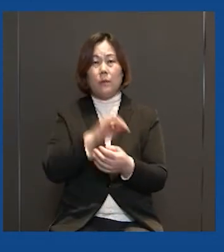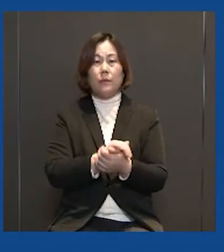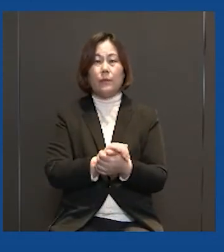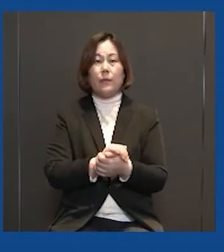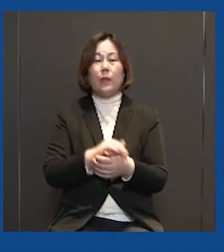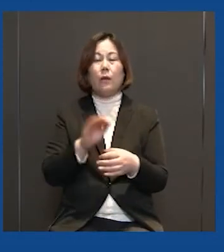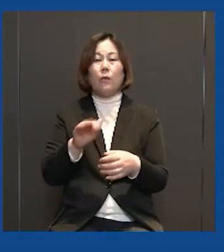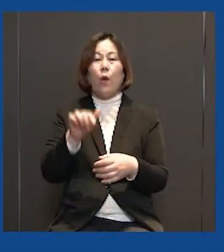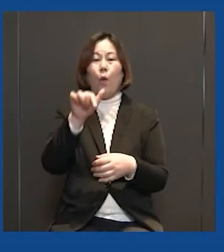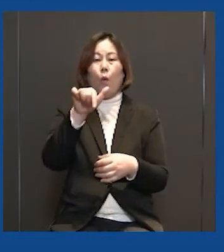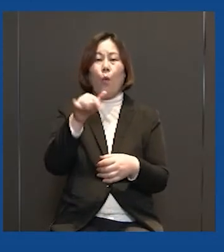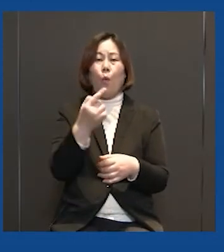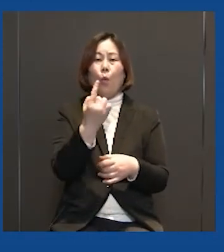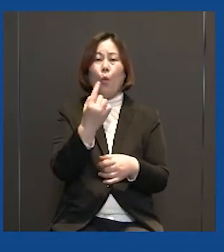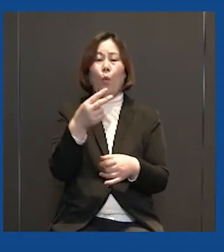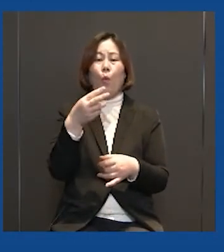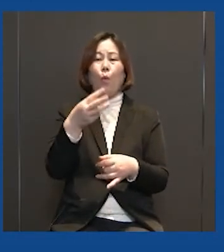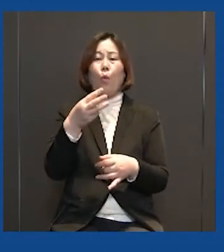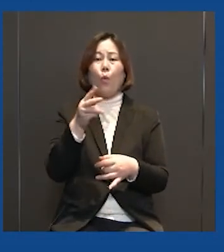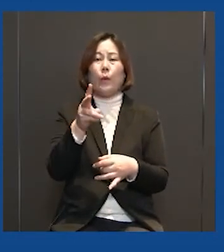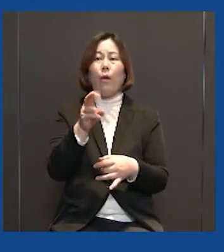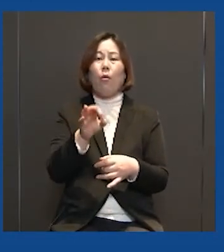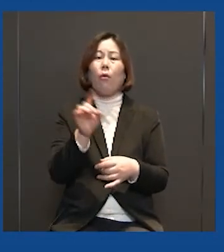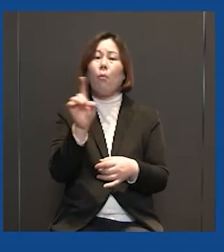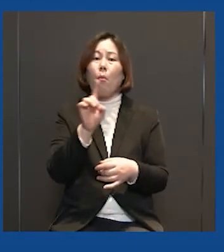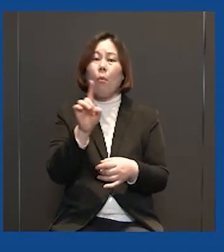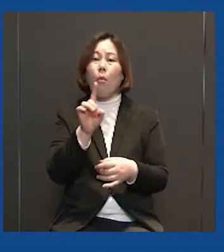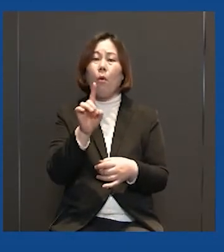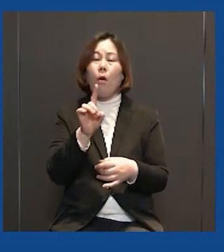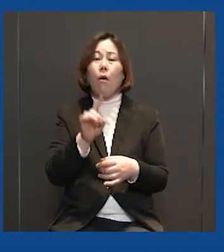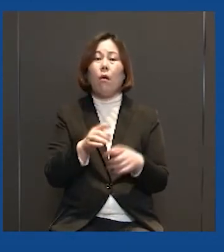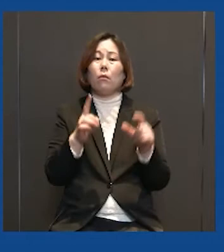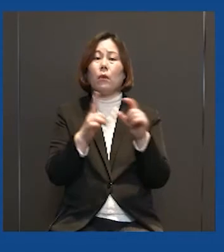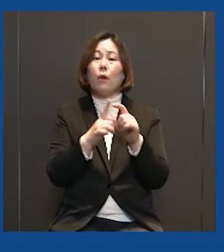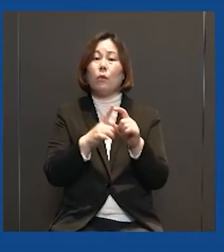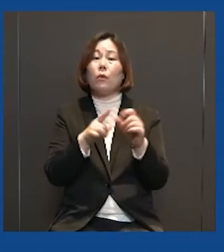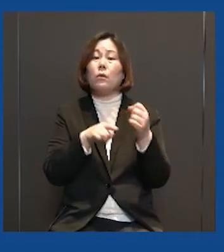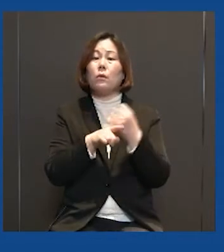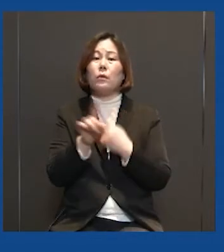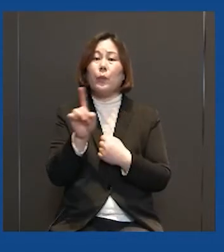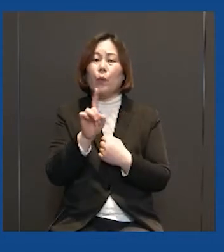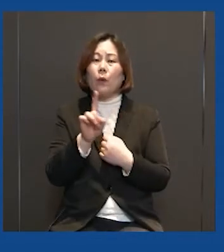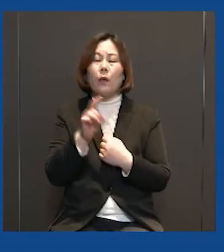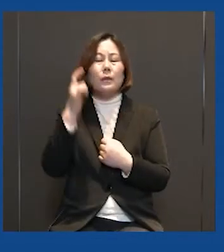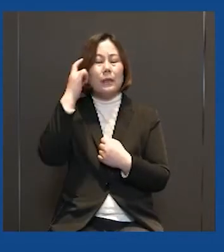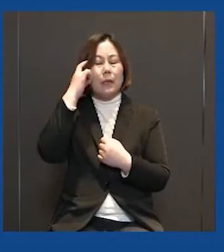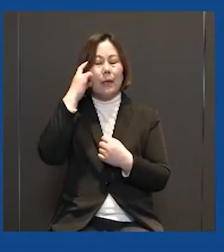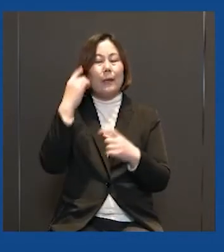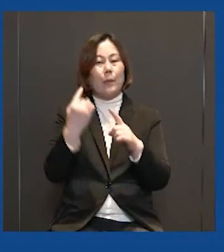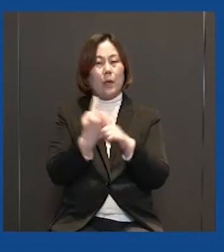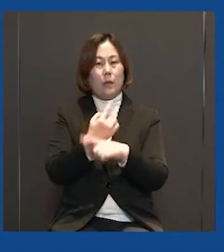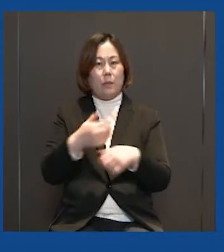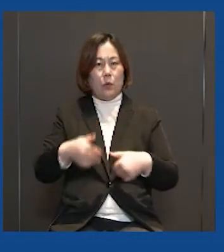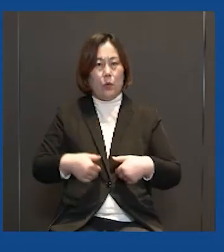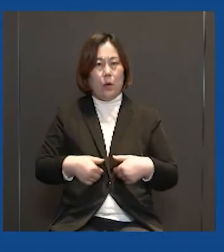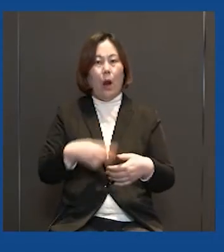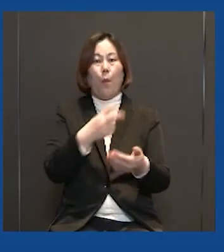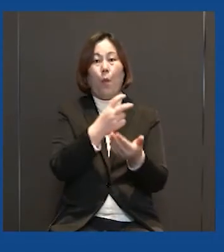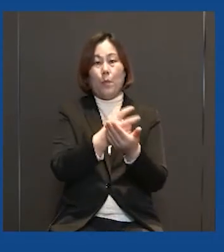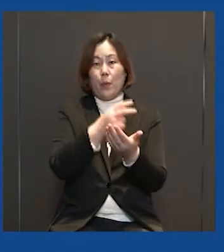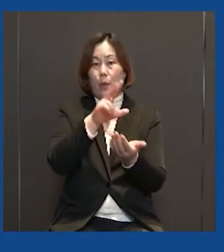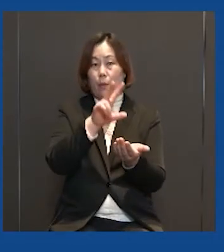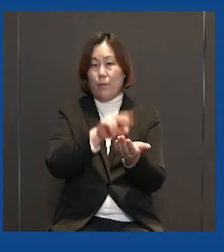laws, the legal issues, the retirement laws, for example, in China or in